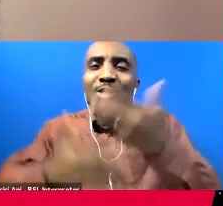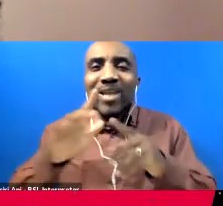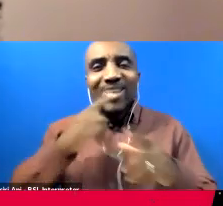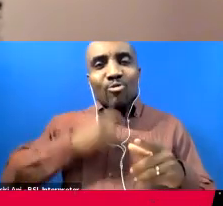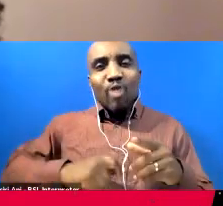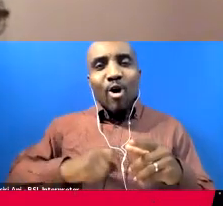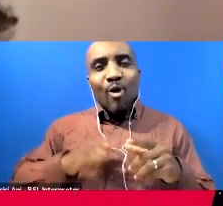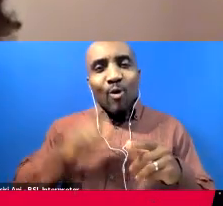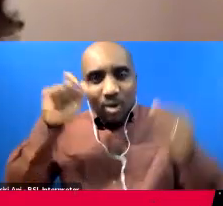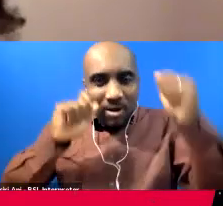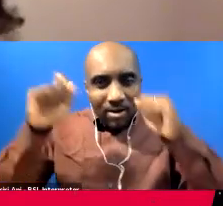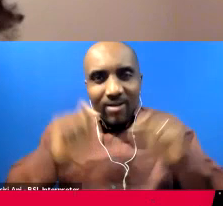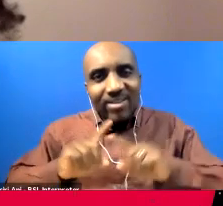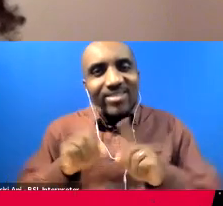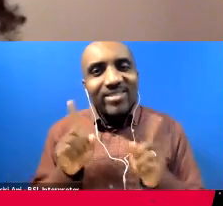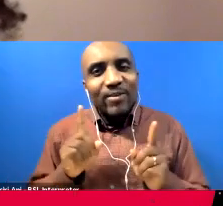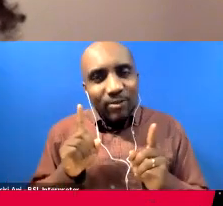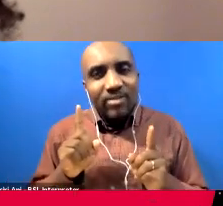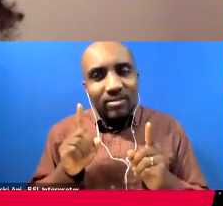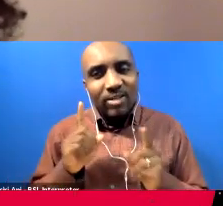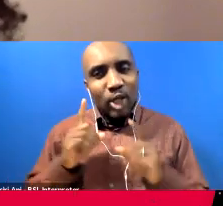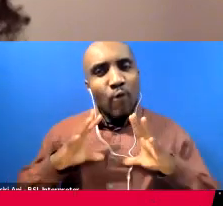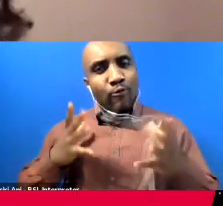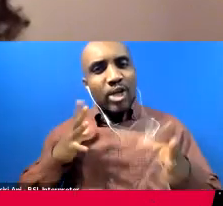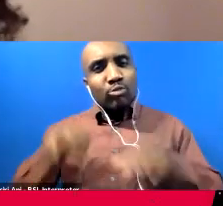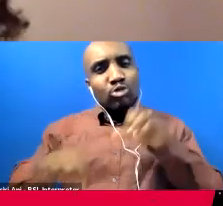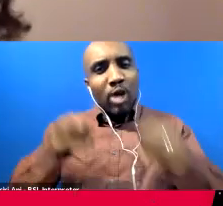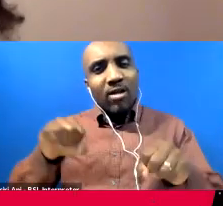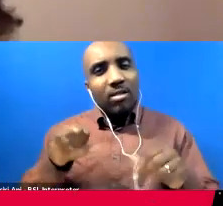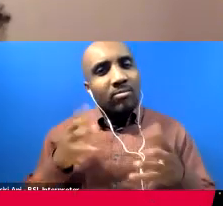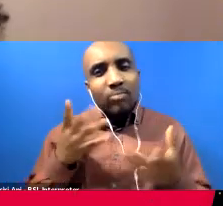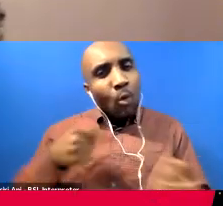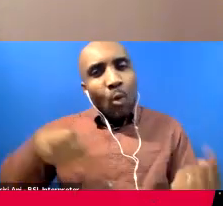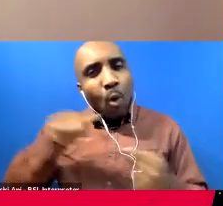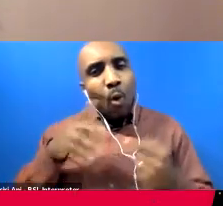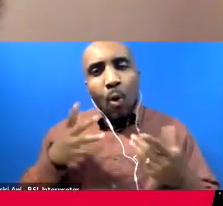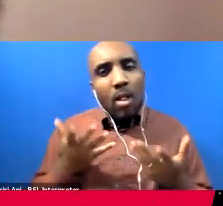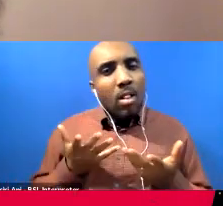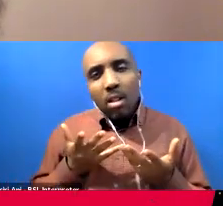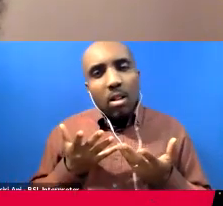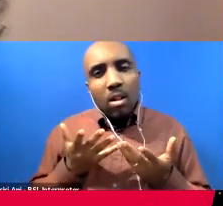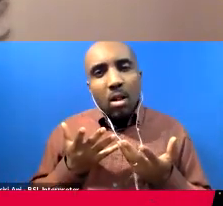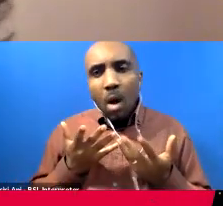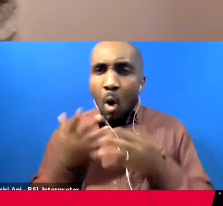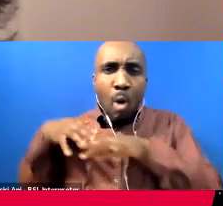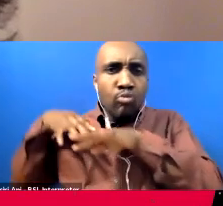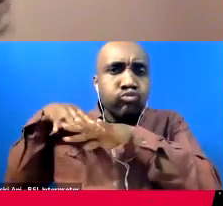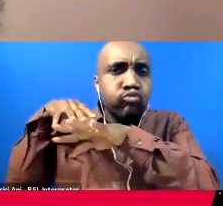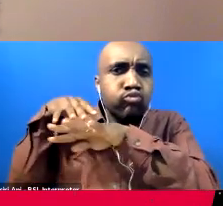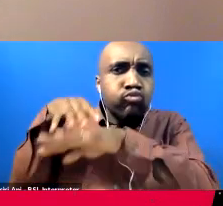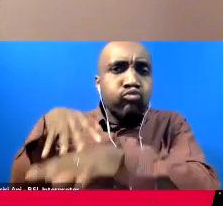in this fight for freedom. It, not everyone can, you know, go down and protest